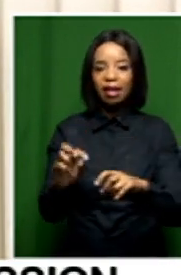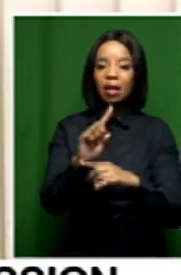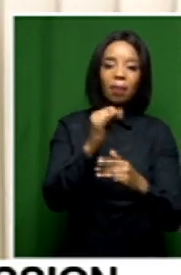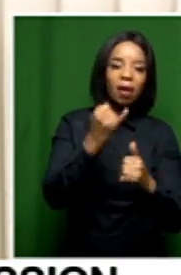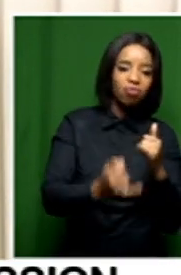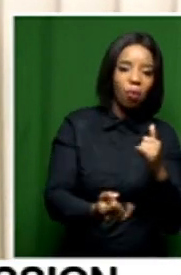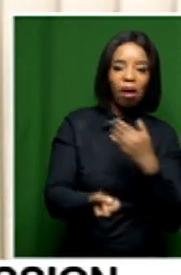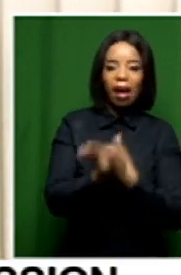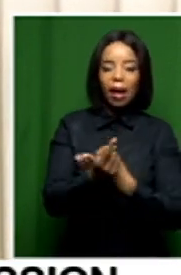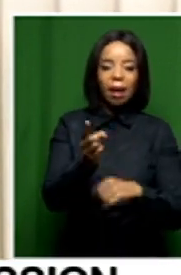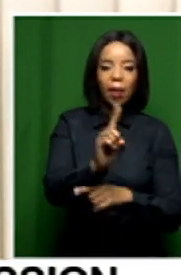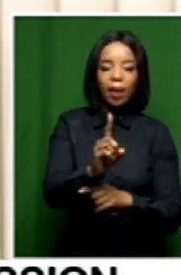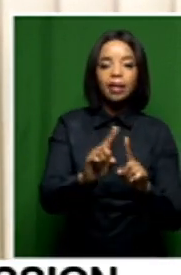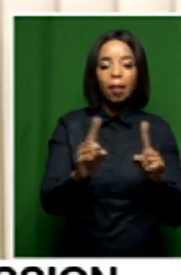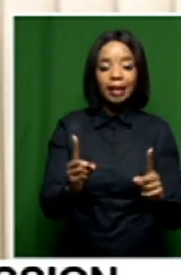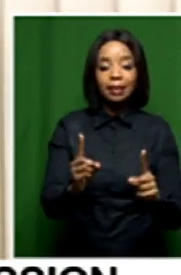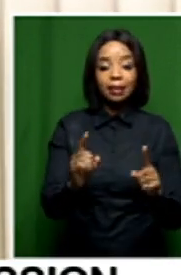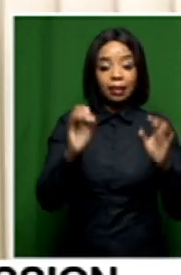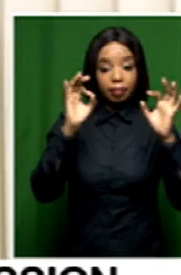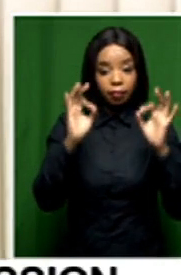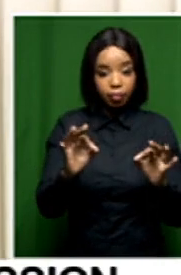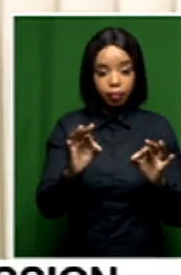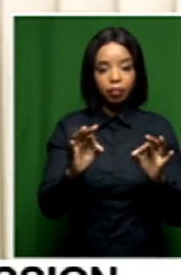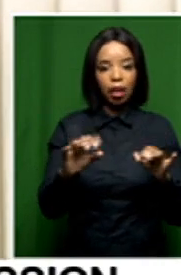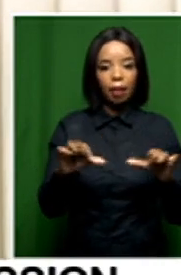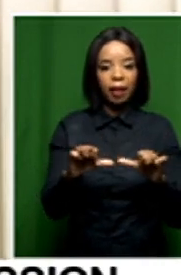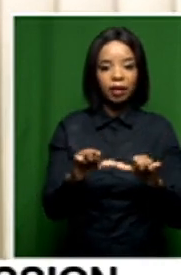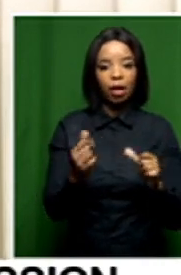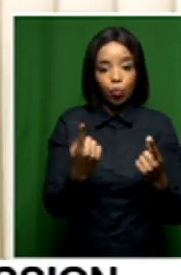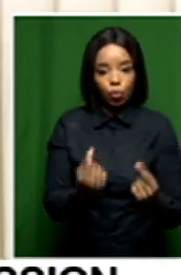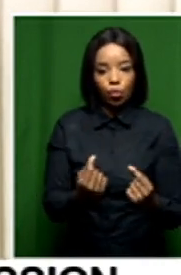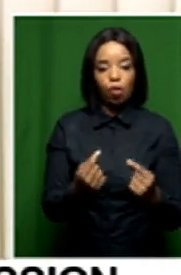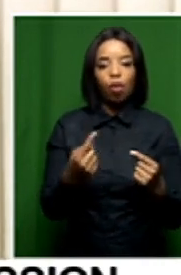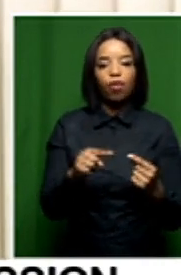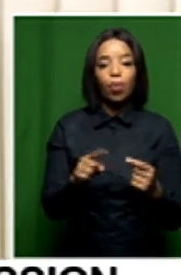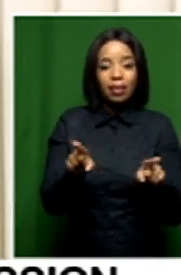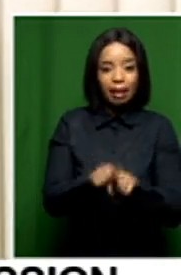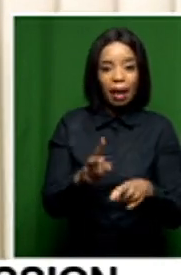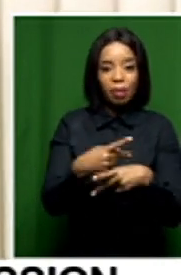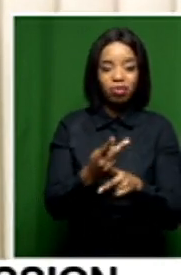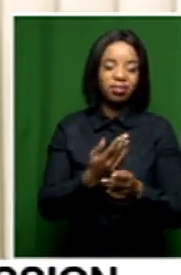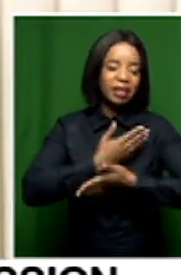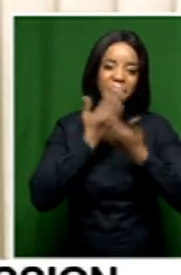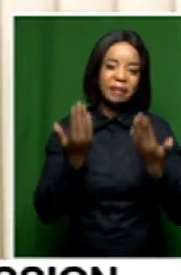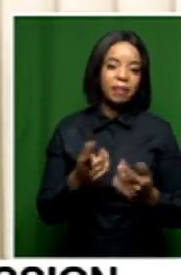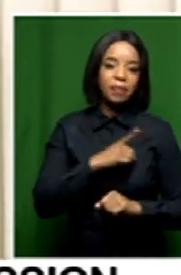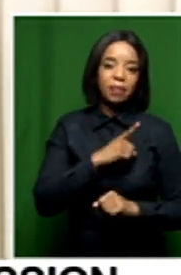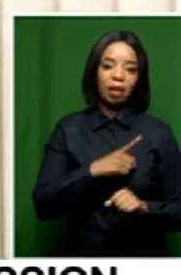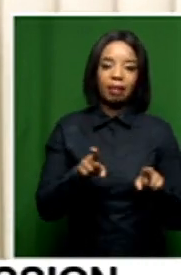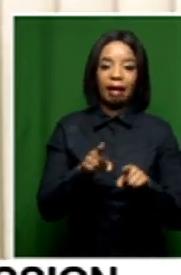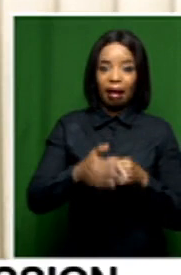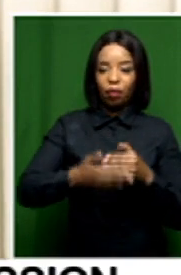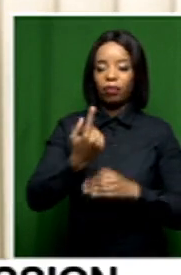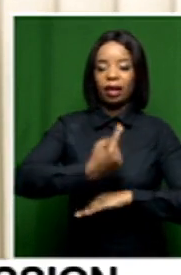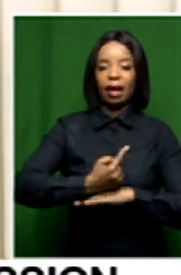not implement measures in which are going to prevent the same results from being produced again. Because at the end of the day, out of all the